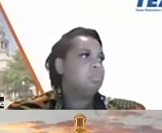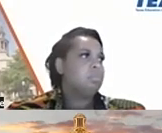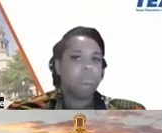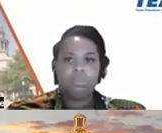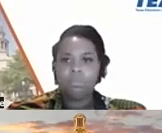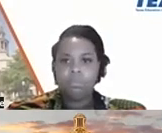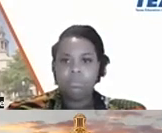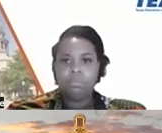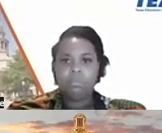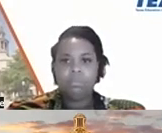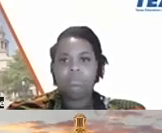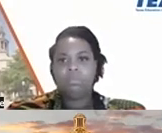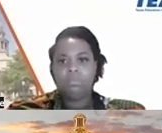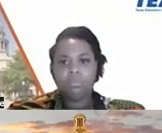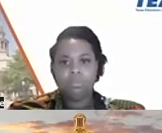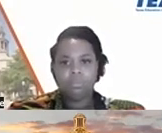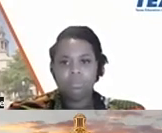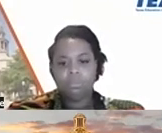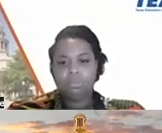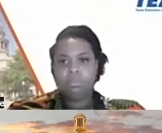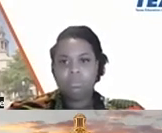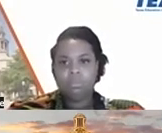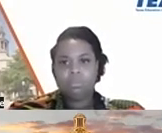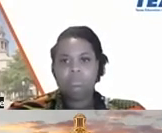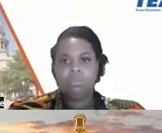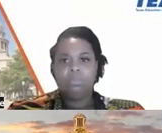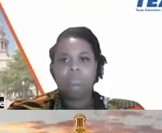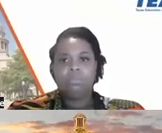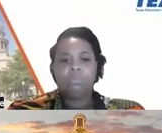Yeah, we still can't hear you. Oh, I'm so sorry.